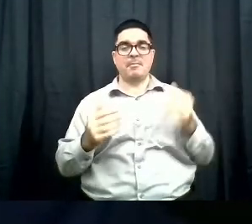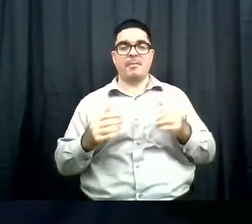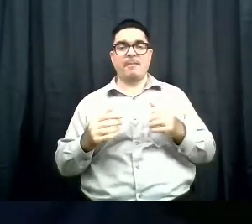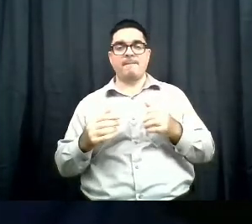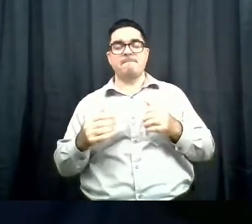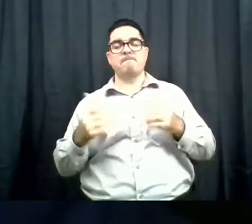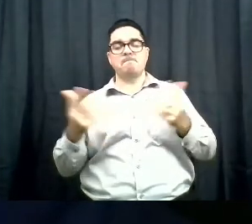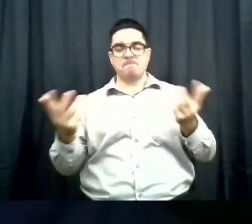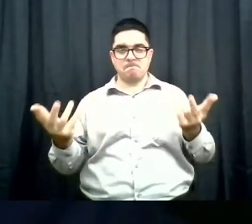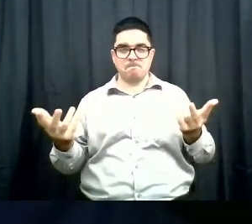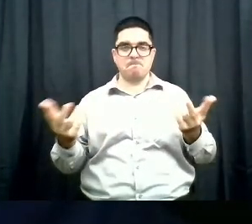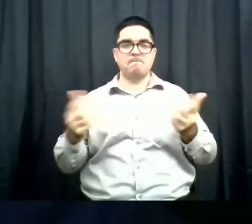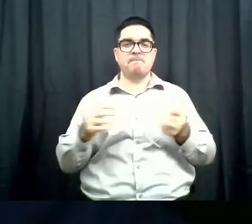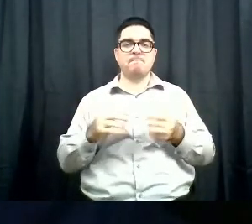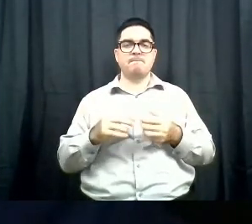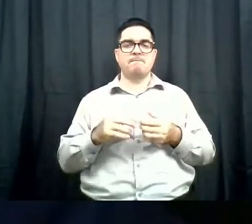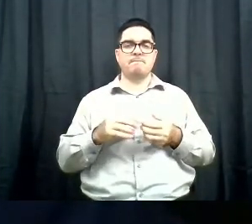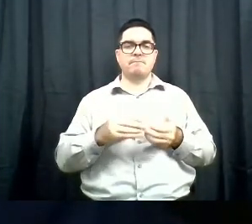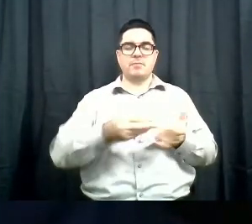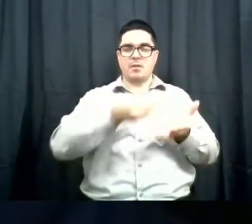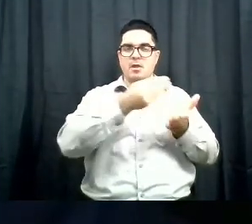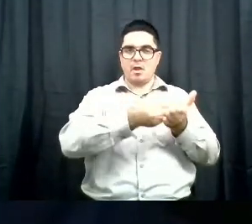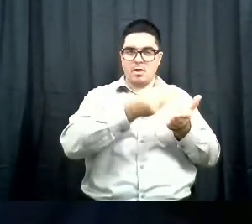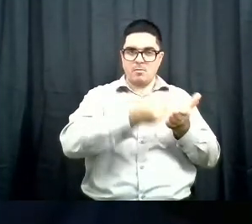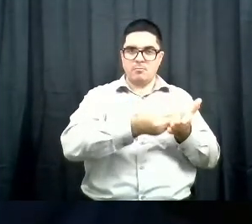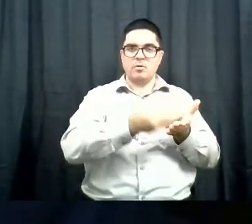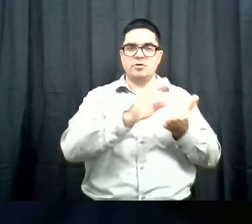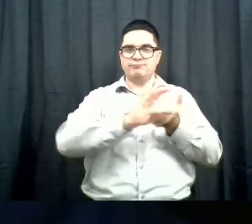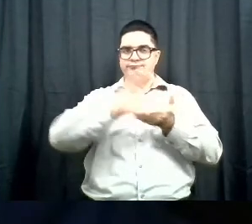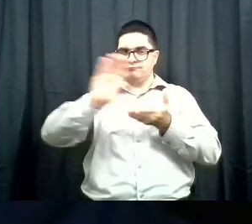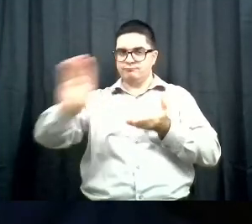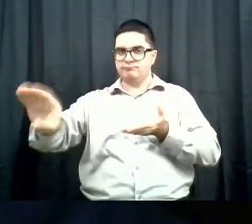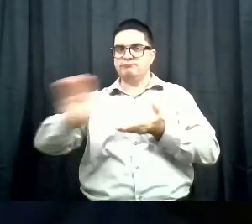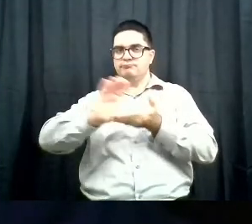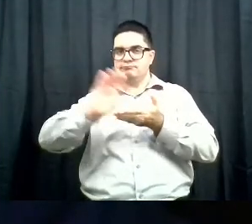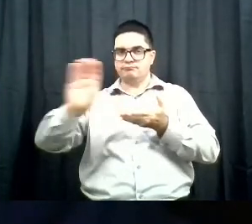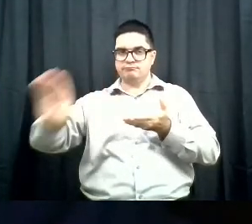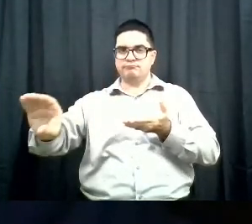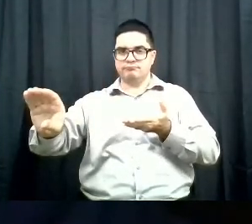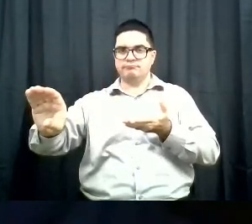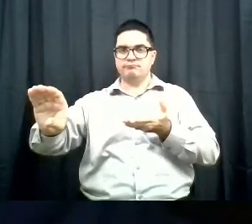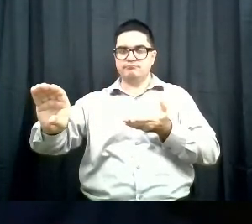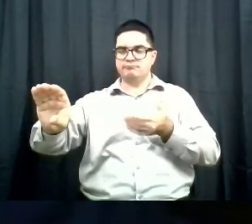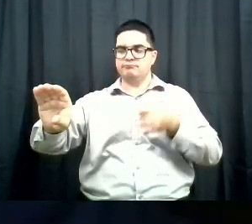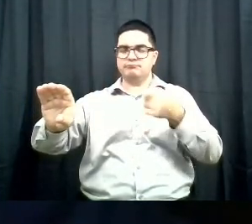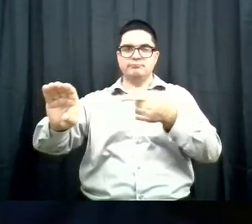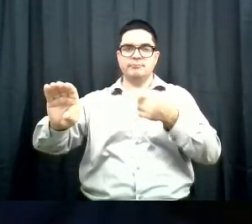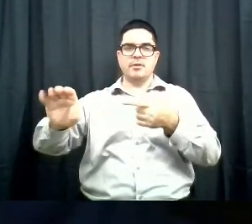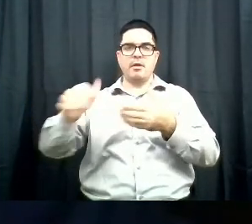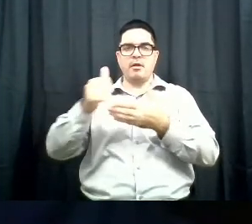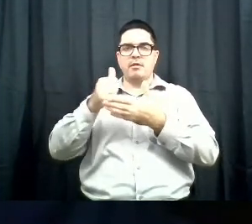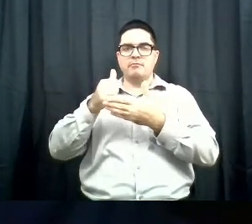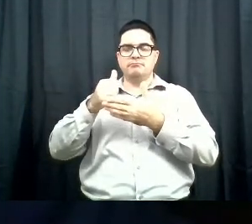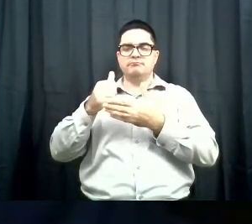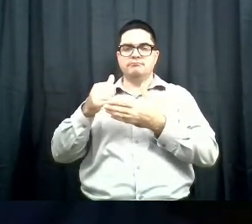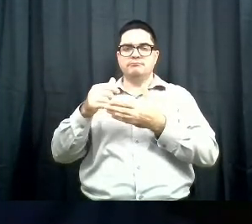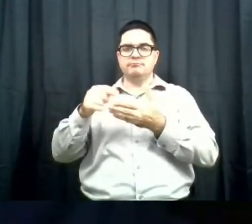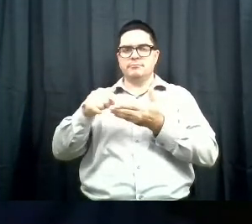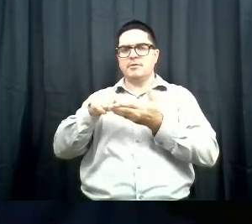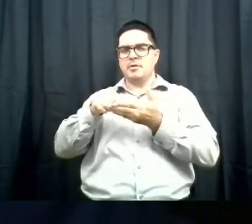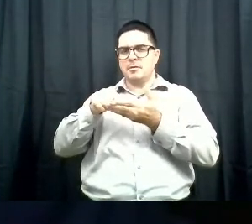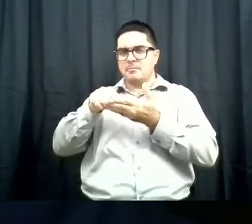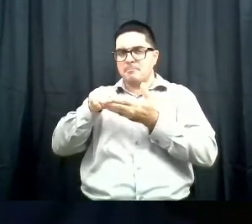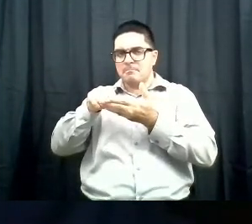being given away to public employees. Again, it's part of the compensation. It's a statutory compensation. They